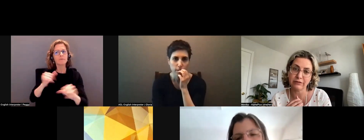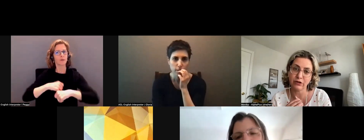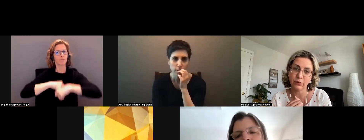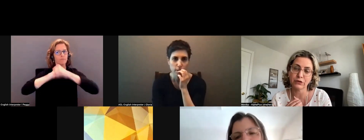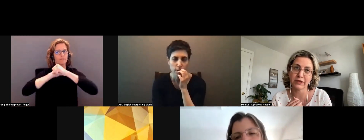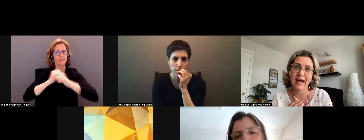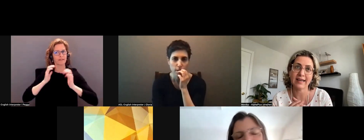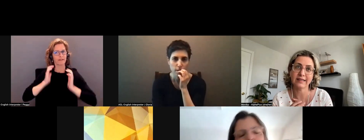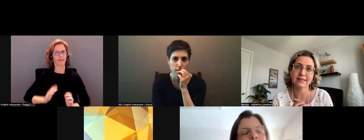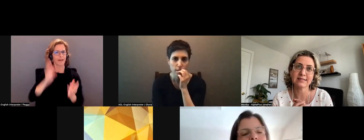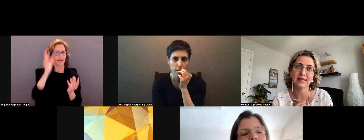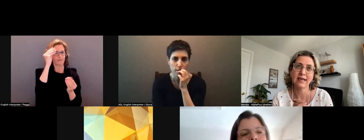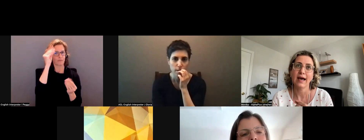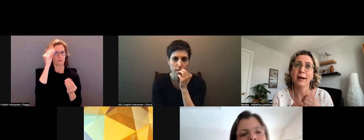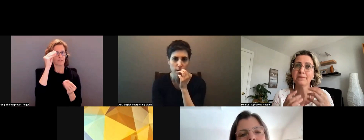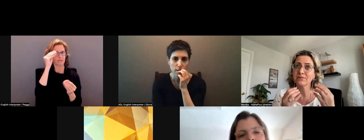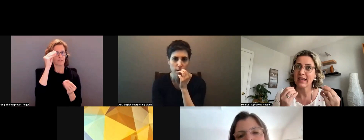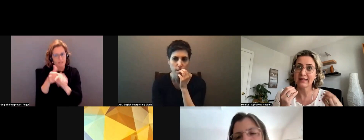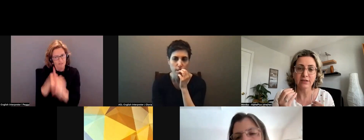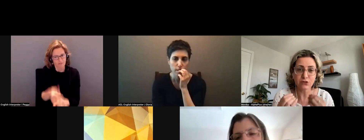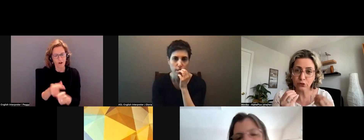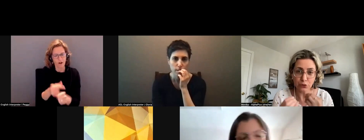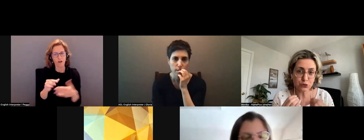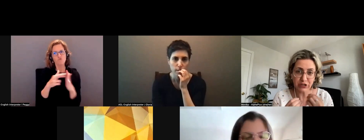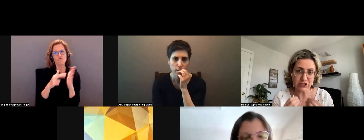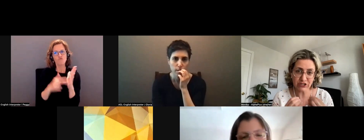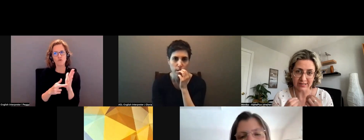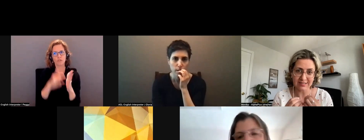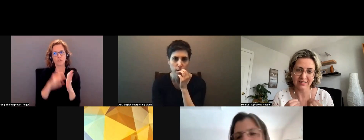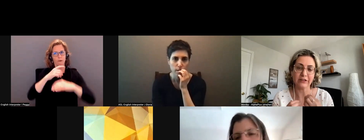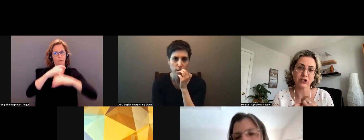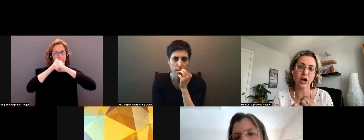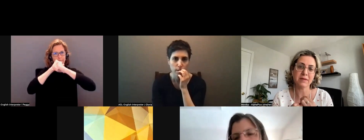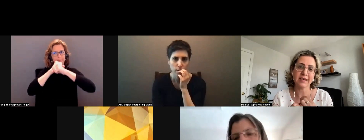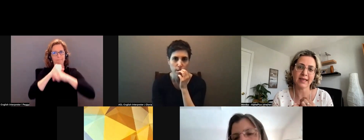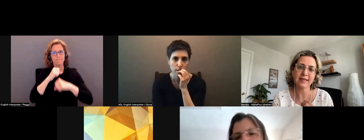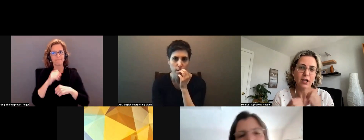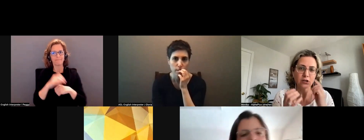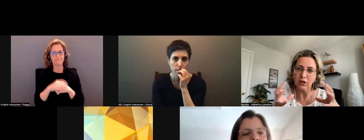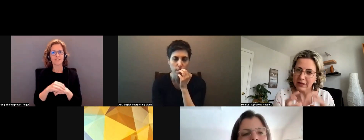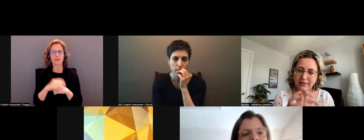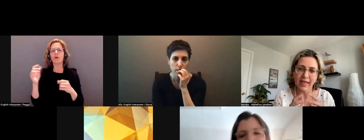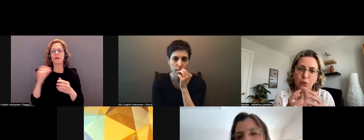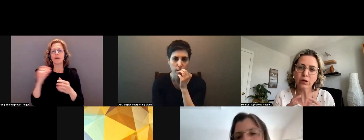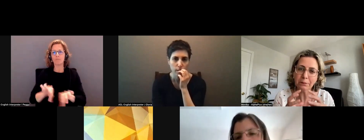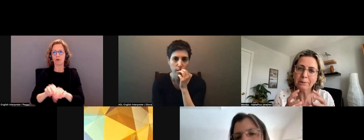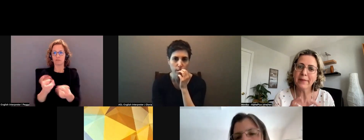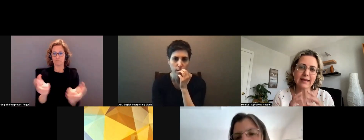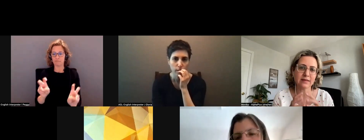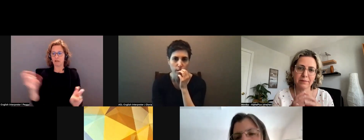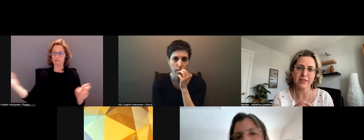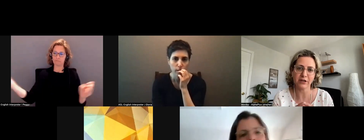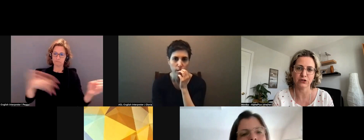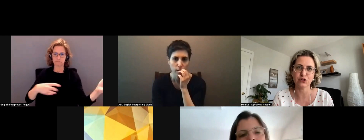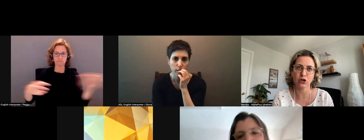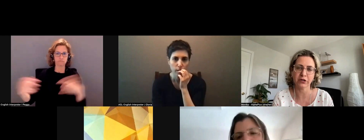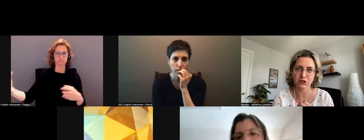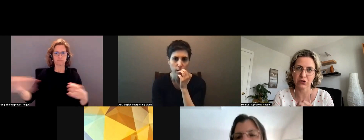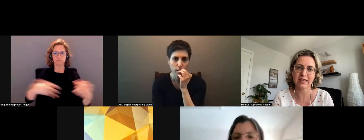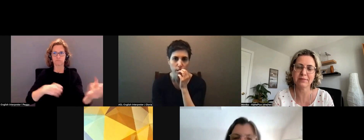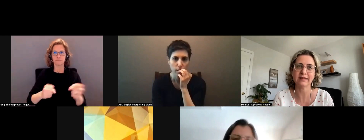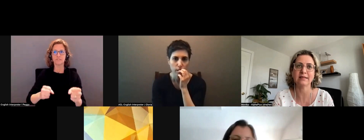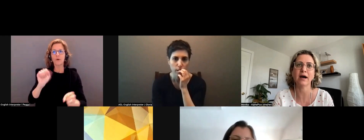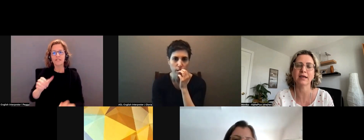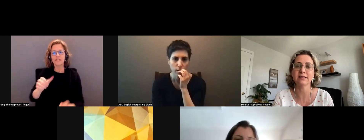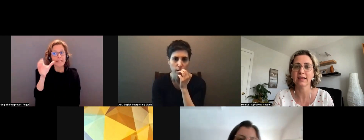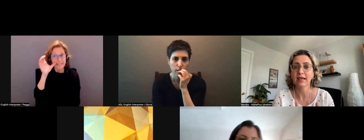that we follow all the guidelines. And then, so those suggestions that are coming in, they will make it better and stronger. So